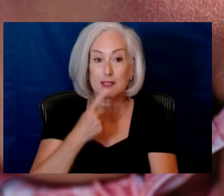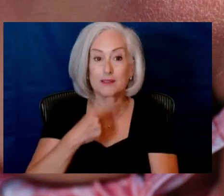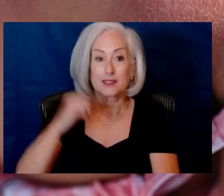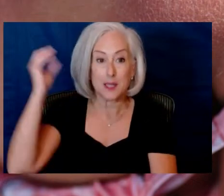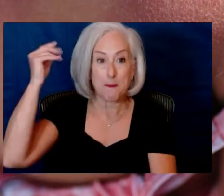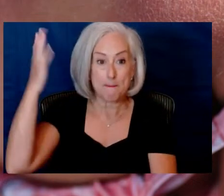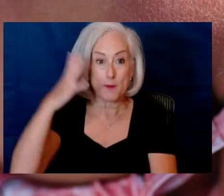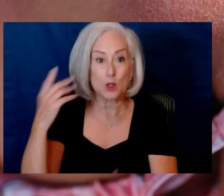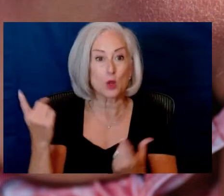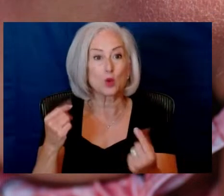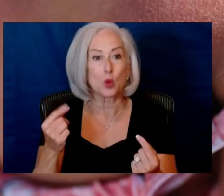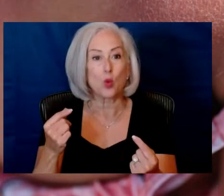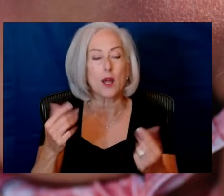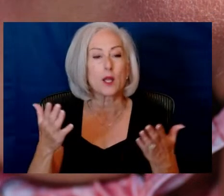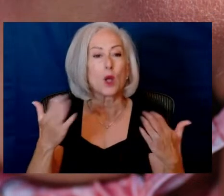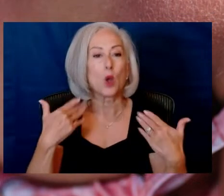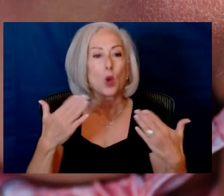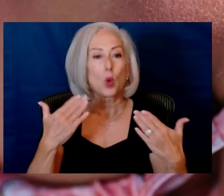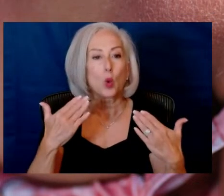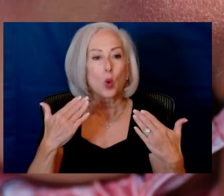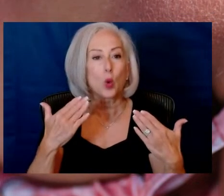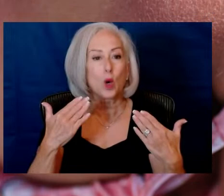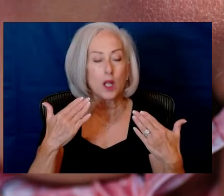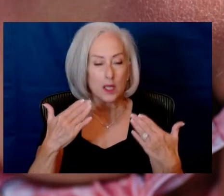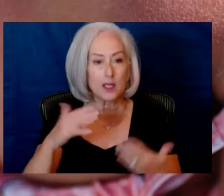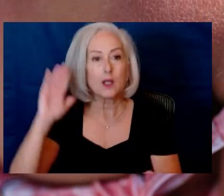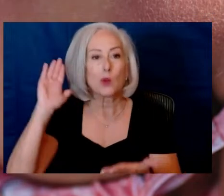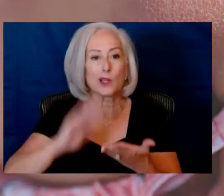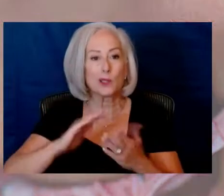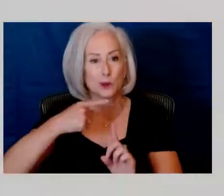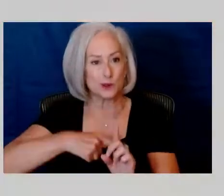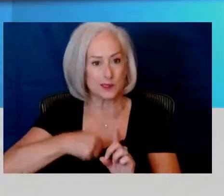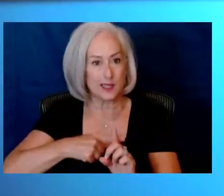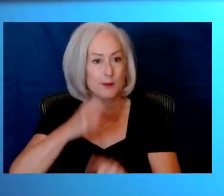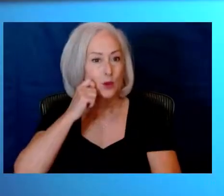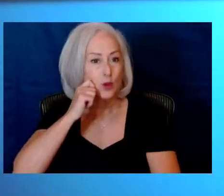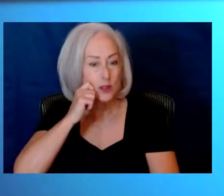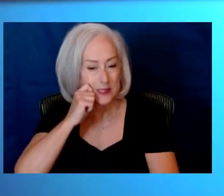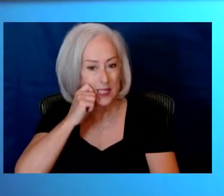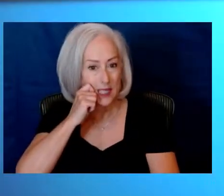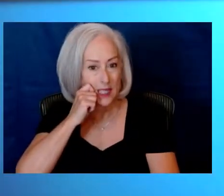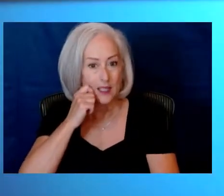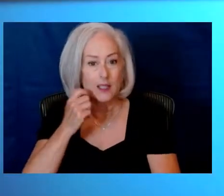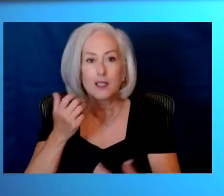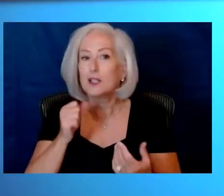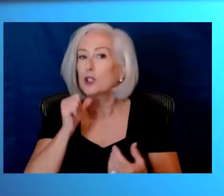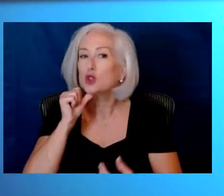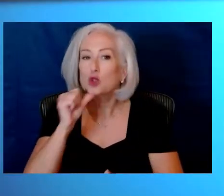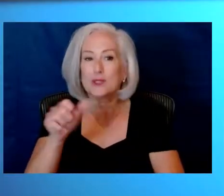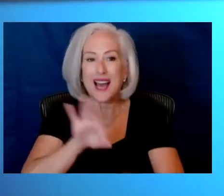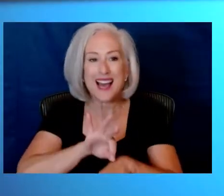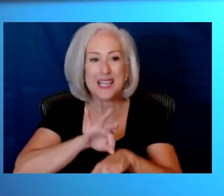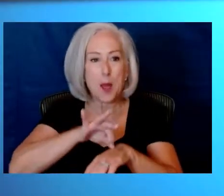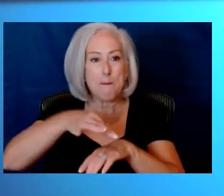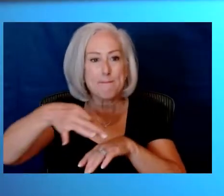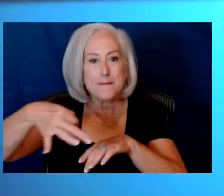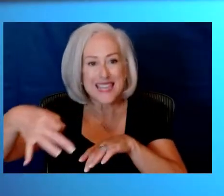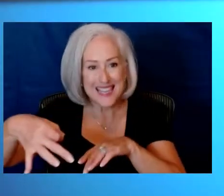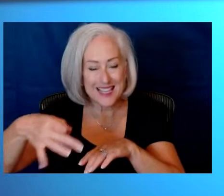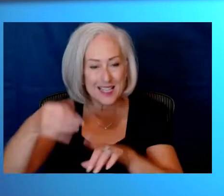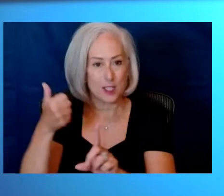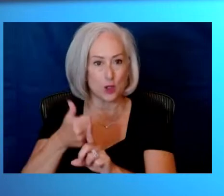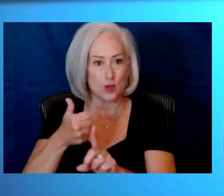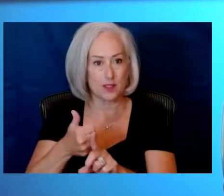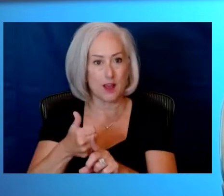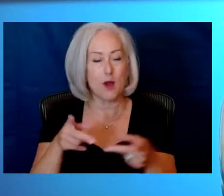the skin. Make sure that you do not peel the skin. Let the skin peel on its own. Apply